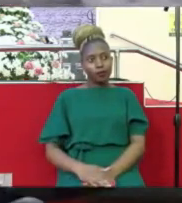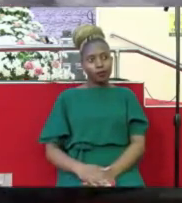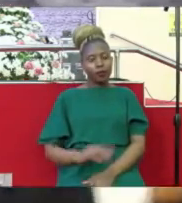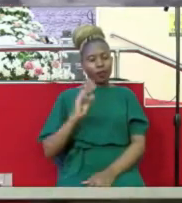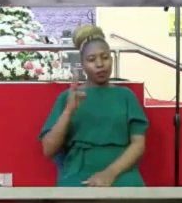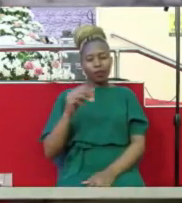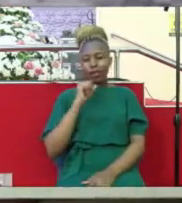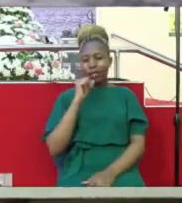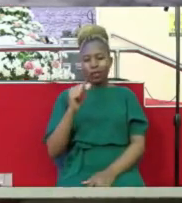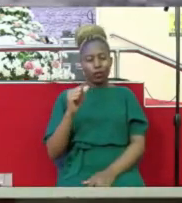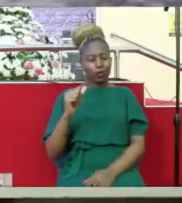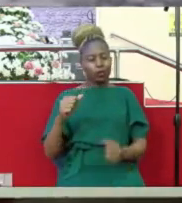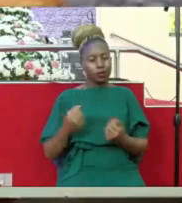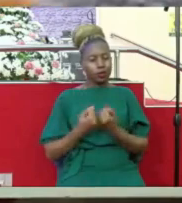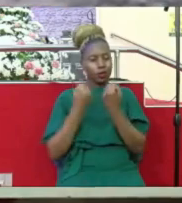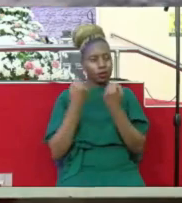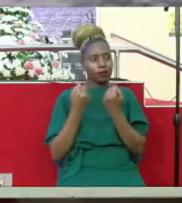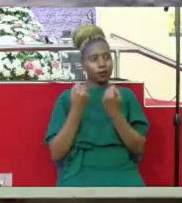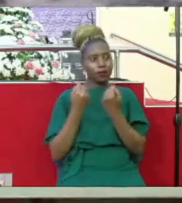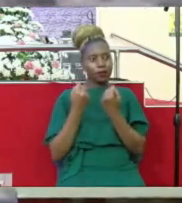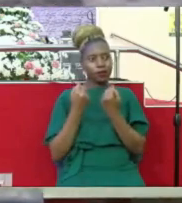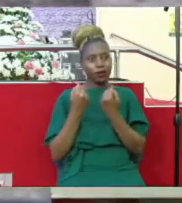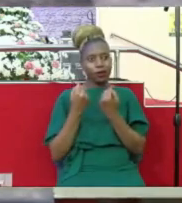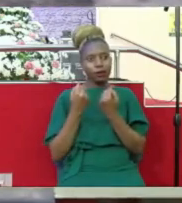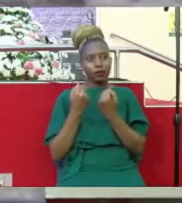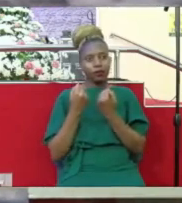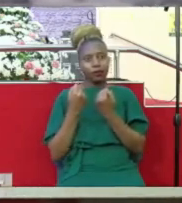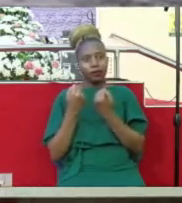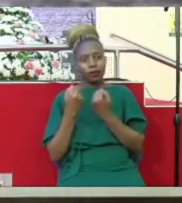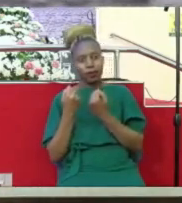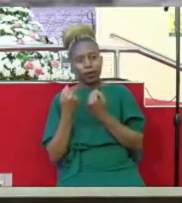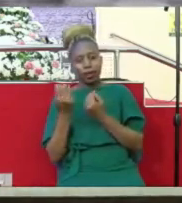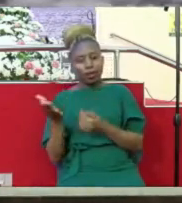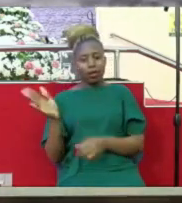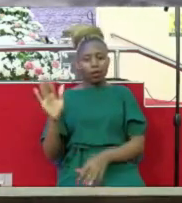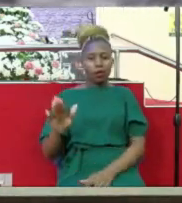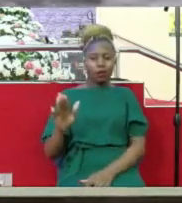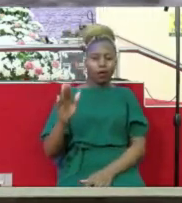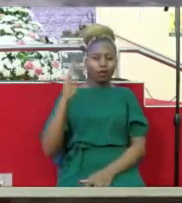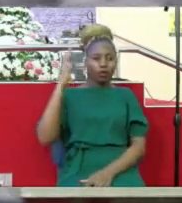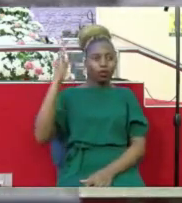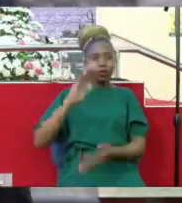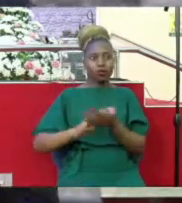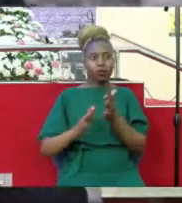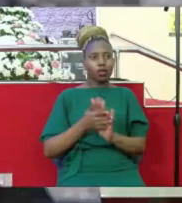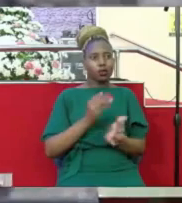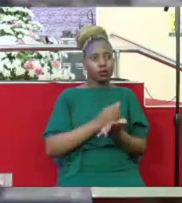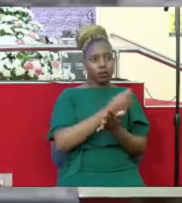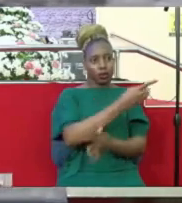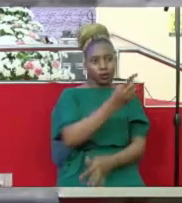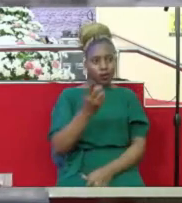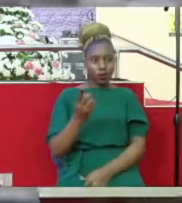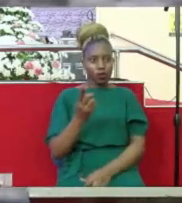forth and return void. You gotta mix it with